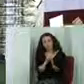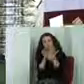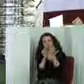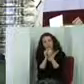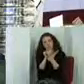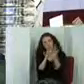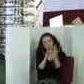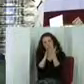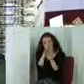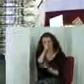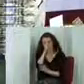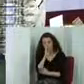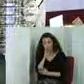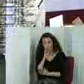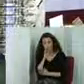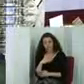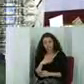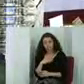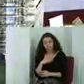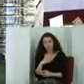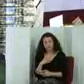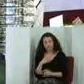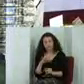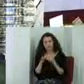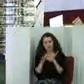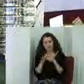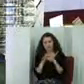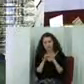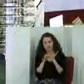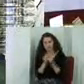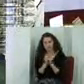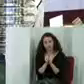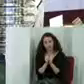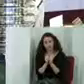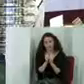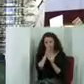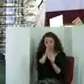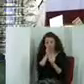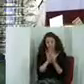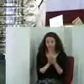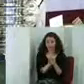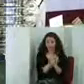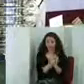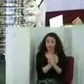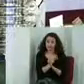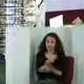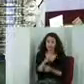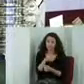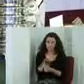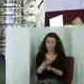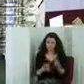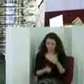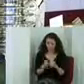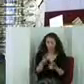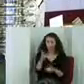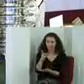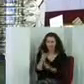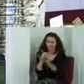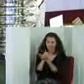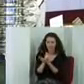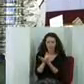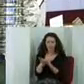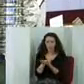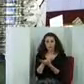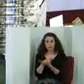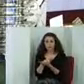says, to be one with the God who loves you most. Yes. So we're going to ask